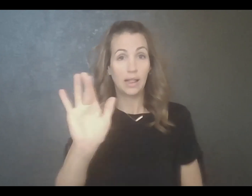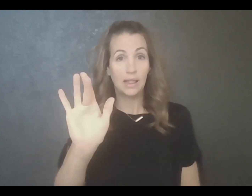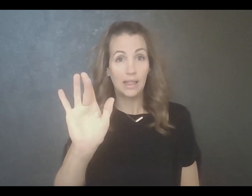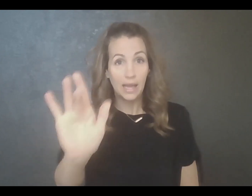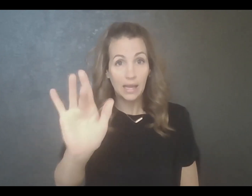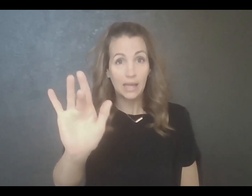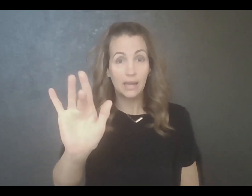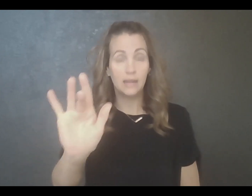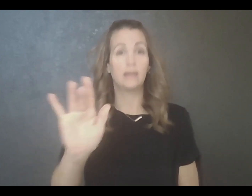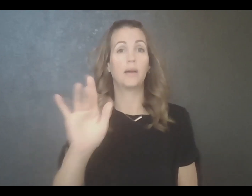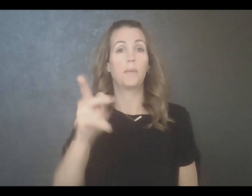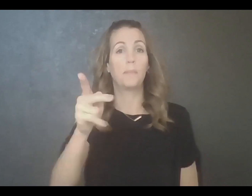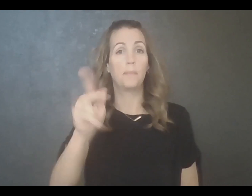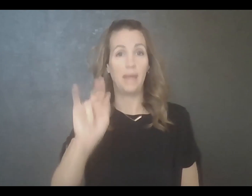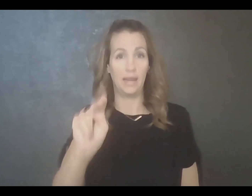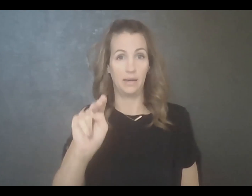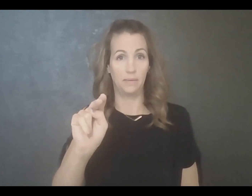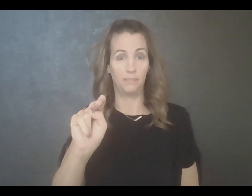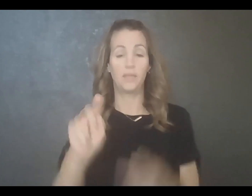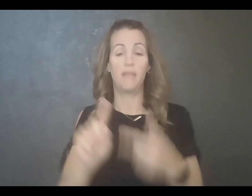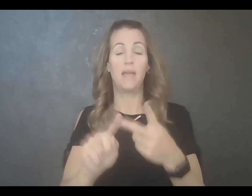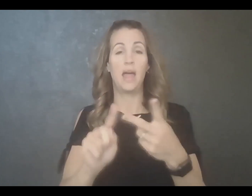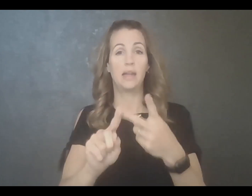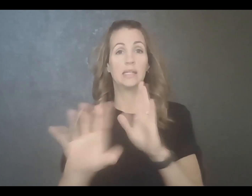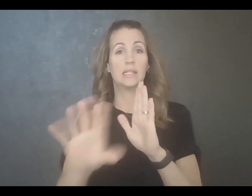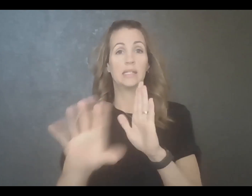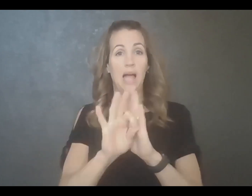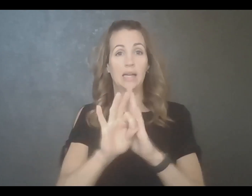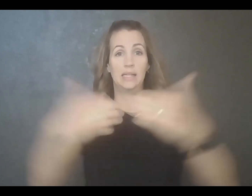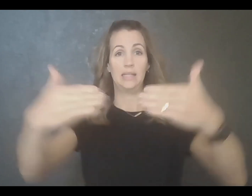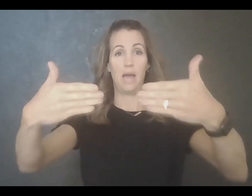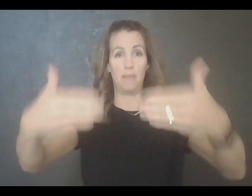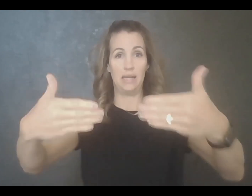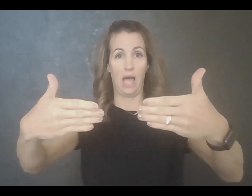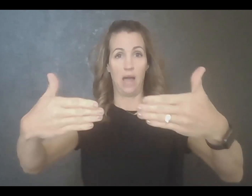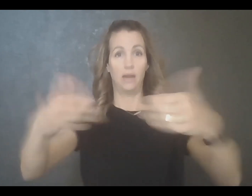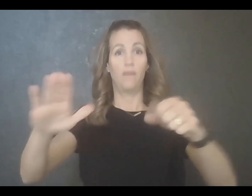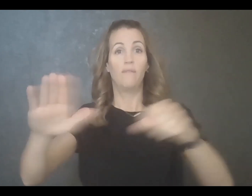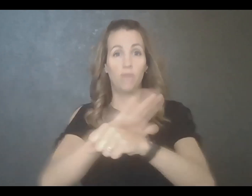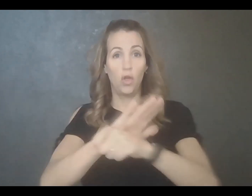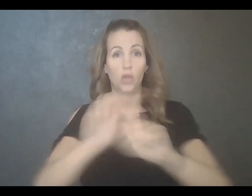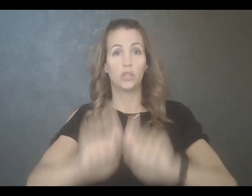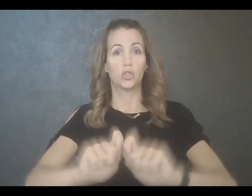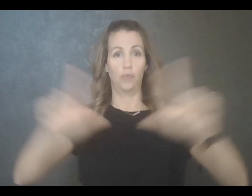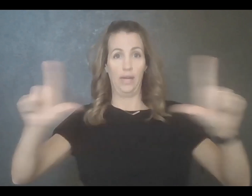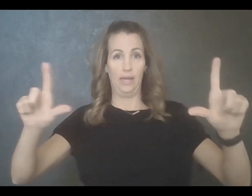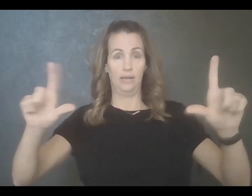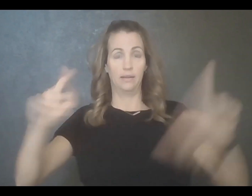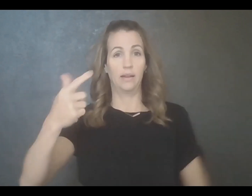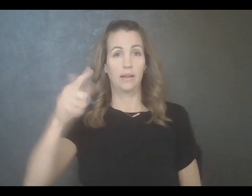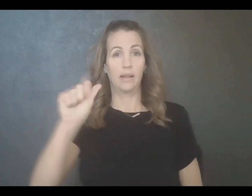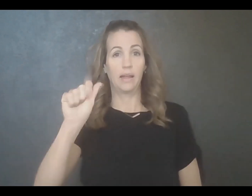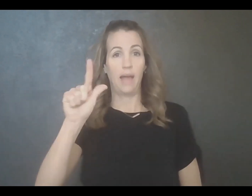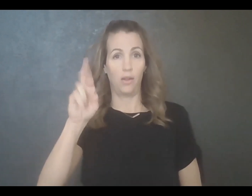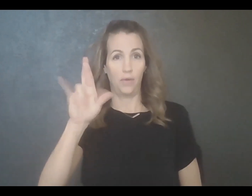sure you are in side-by-side full screen gallery view to fully access the interpreter's video. Additionally, if